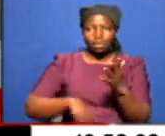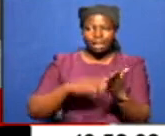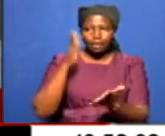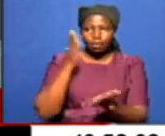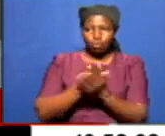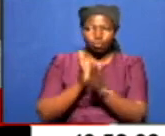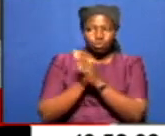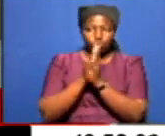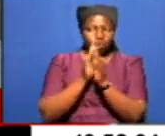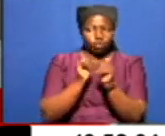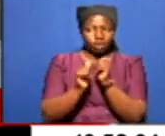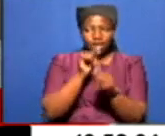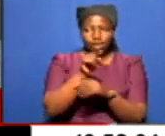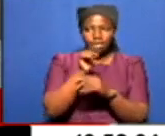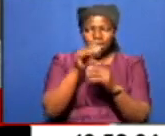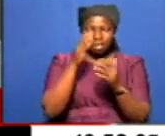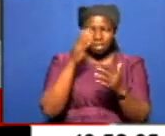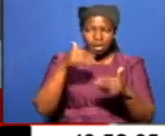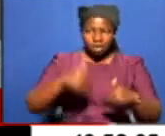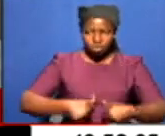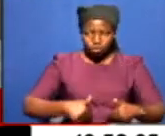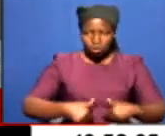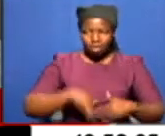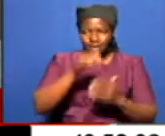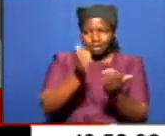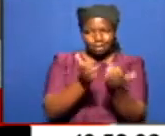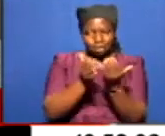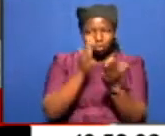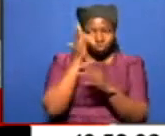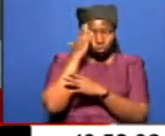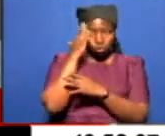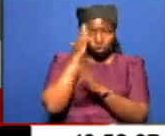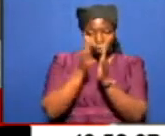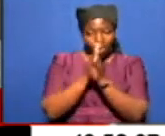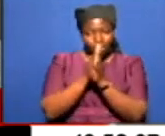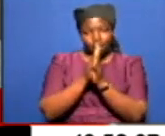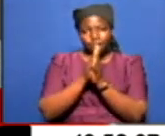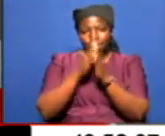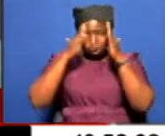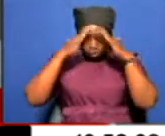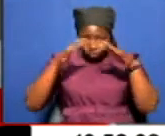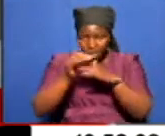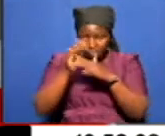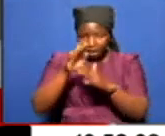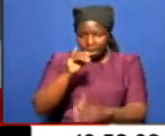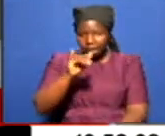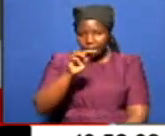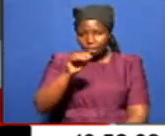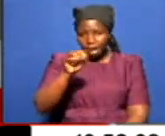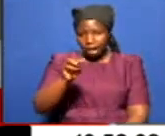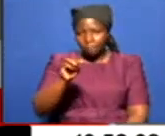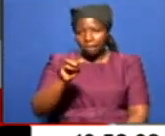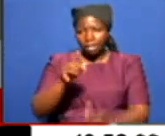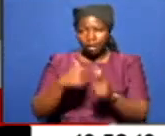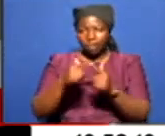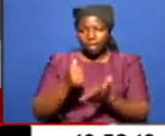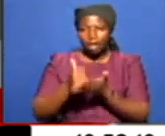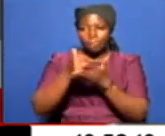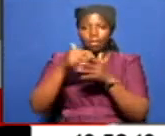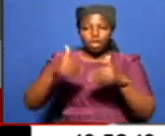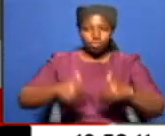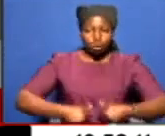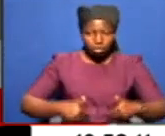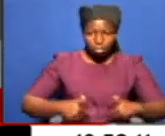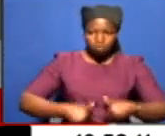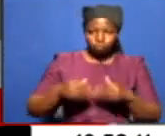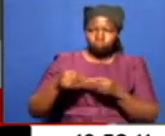these young men need to know. So they, with the intervention of the imams, we de-radicalize these youth. They are told the truths